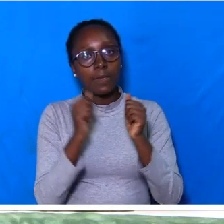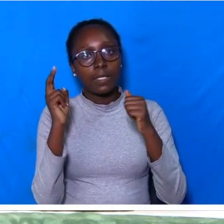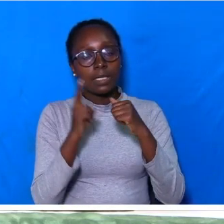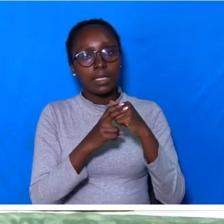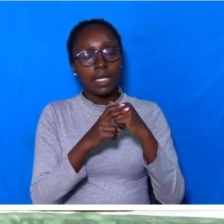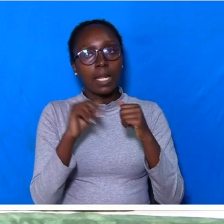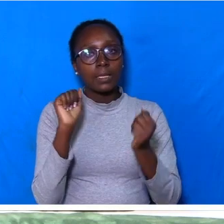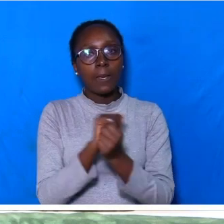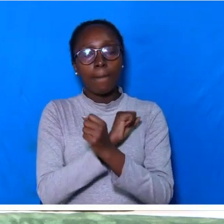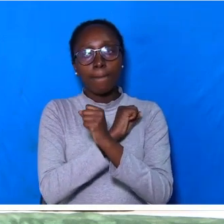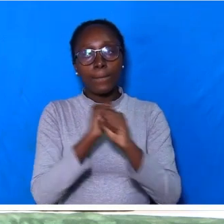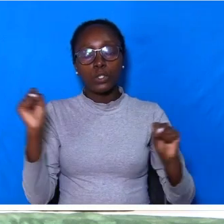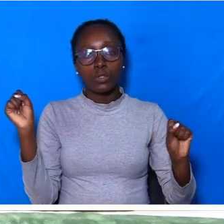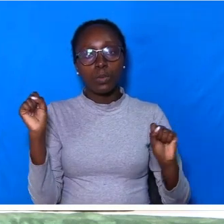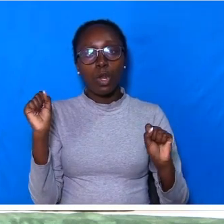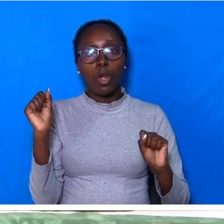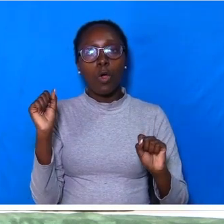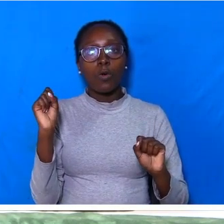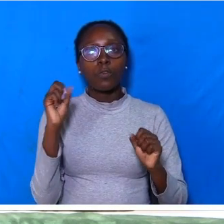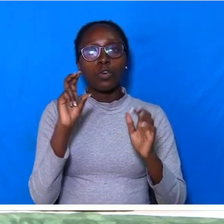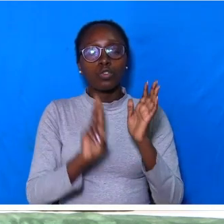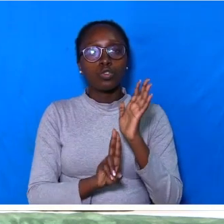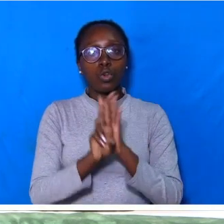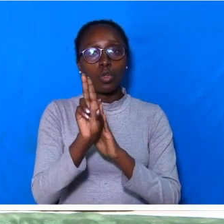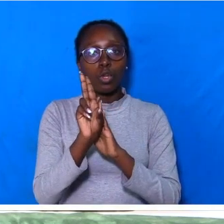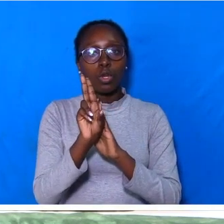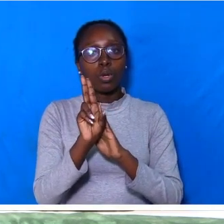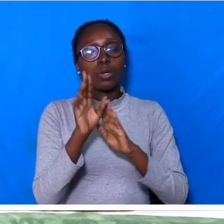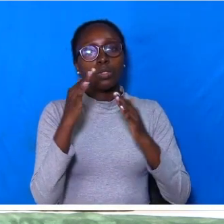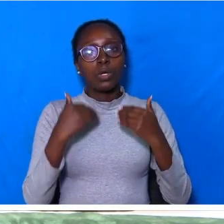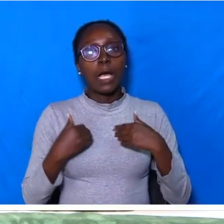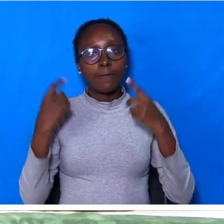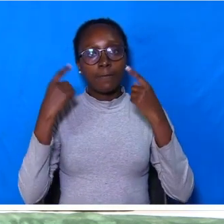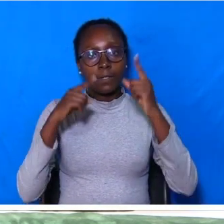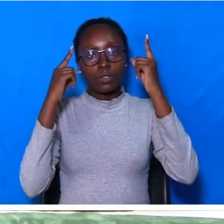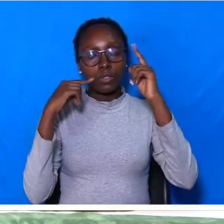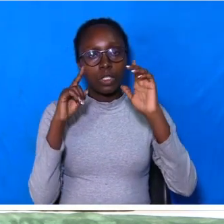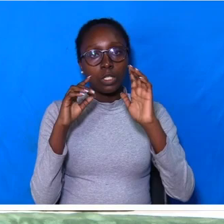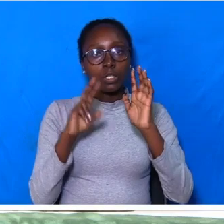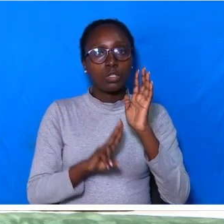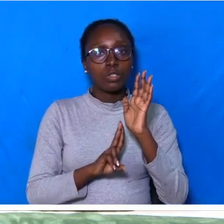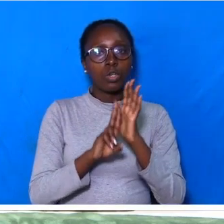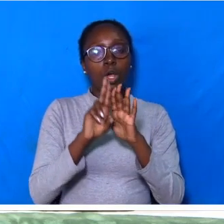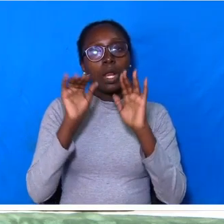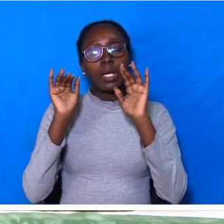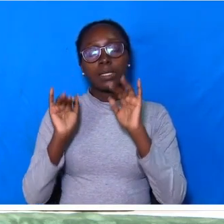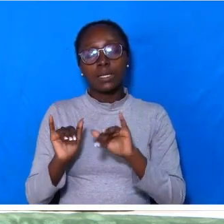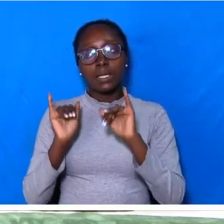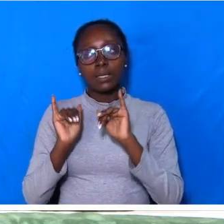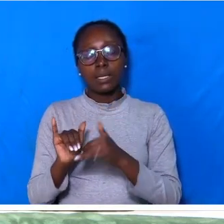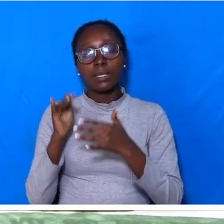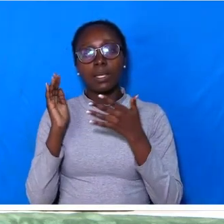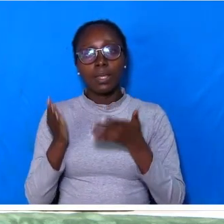completely helpless. The guy can't progress. He can't move forward. He's stagnant. He's